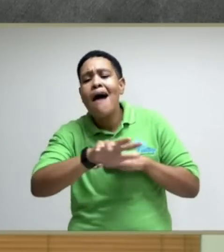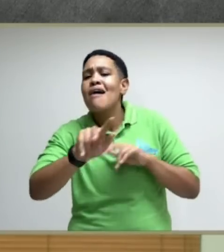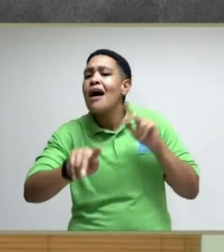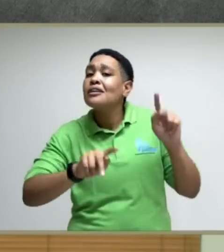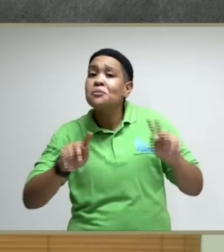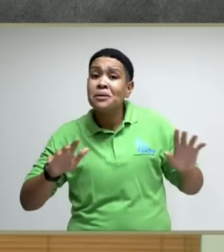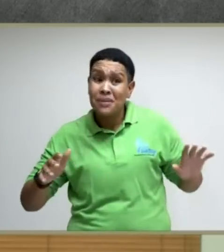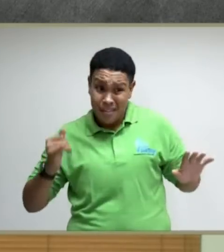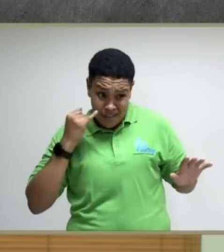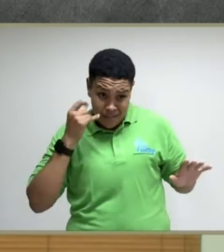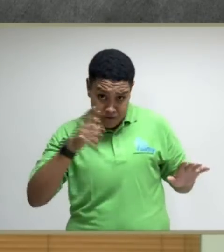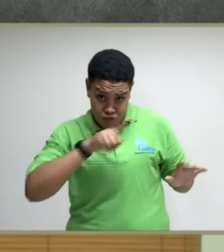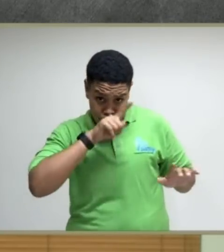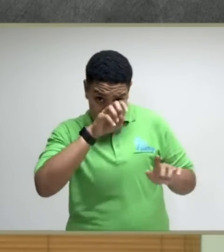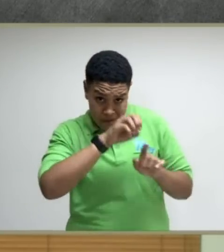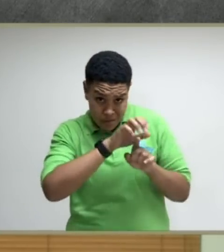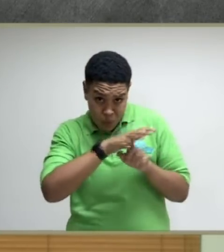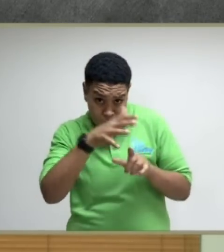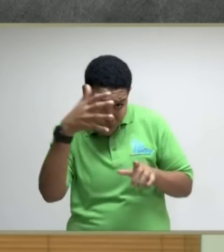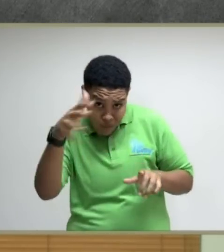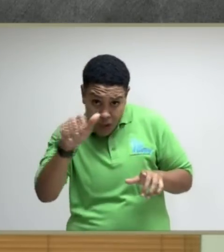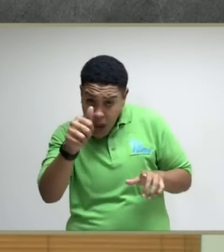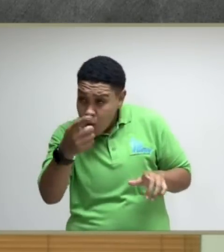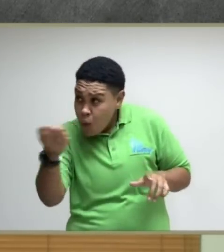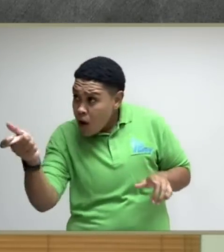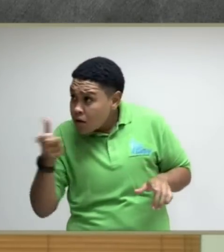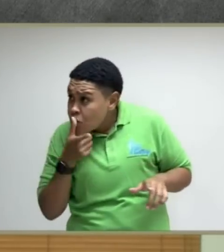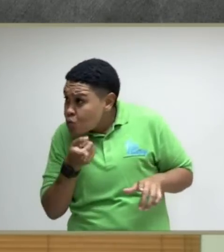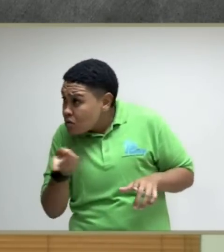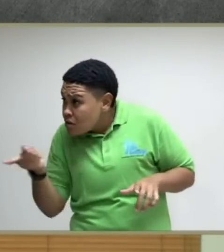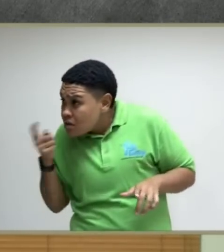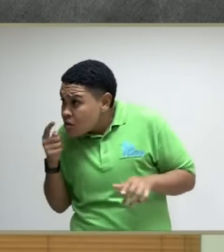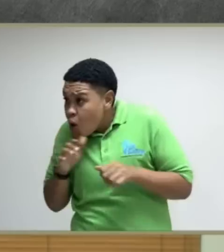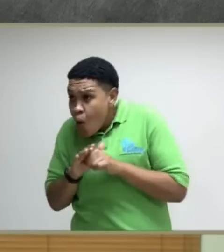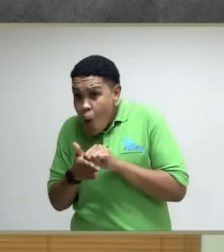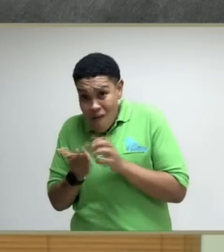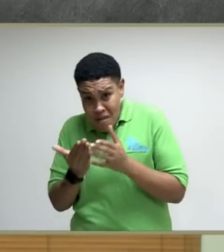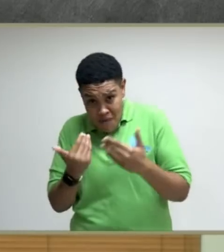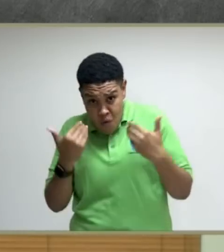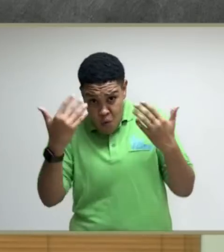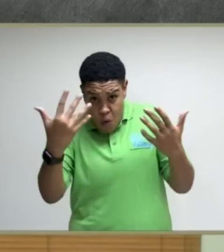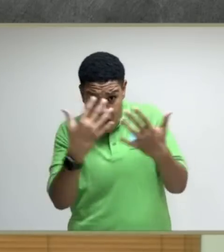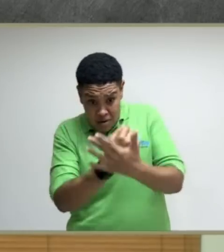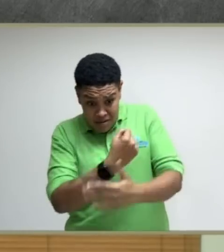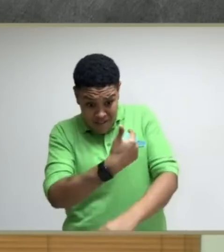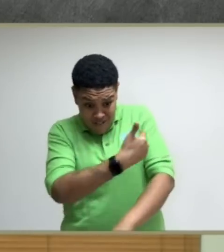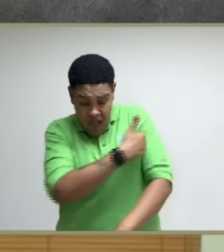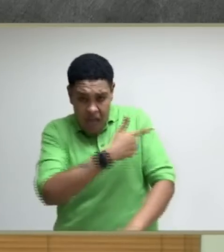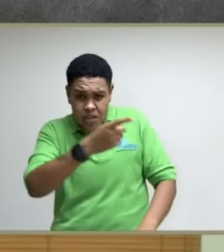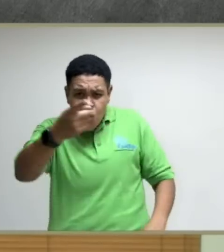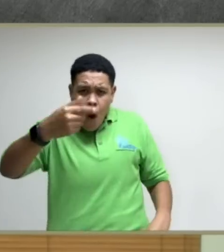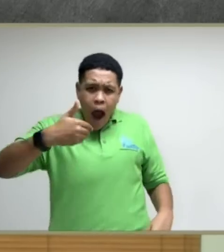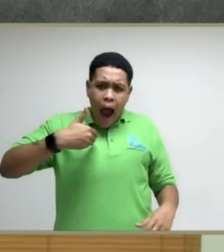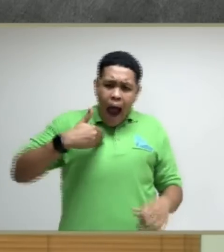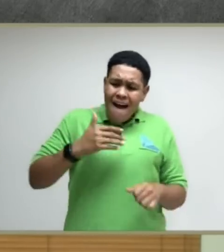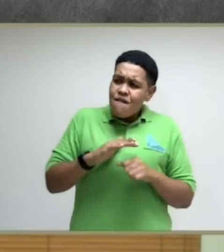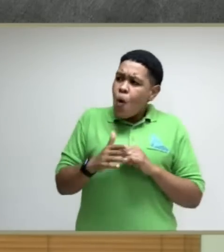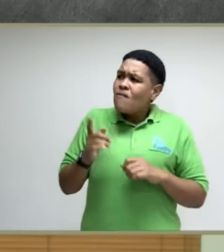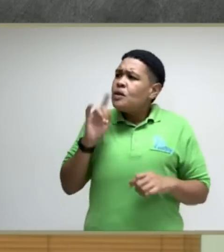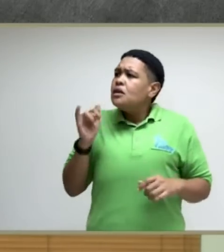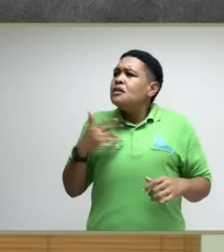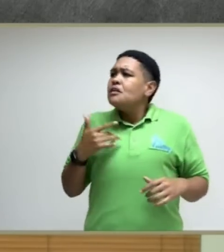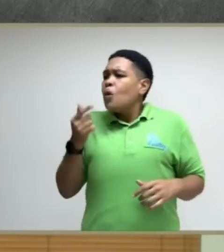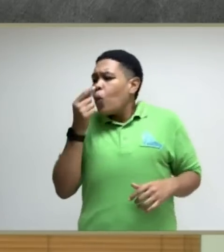that if you have been exposed to anyone with COVID-19 before being vaccinated and you have COVID-like